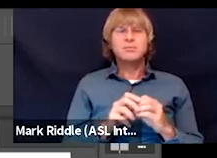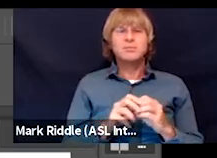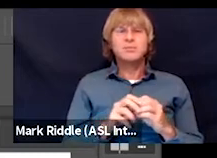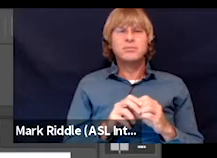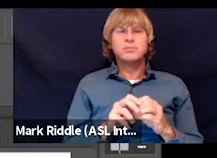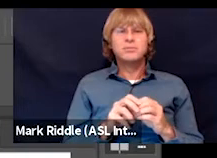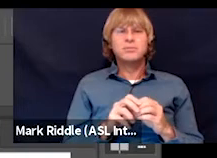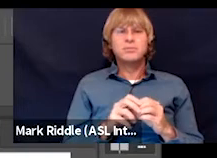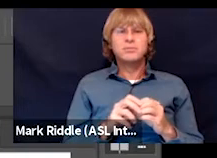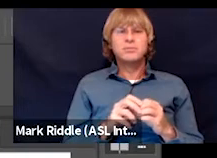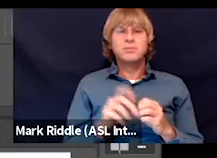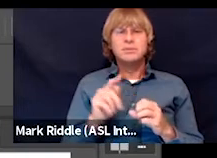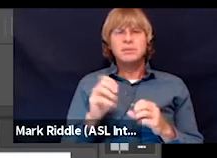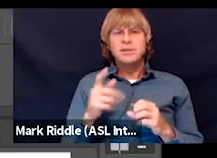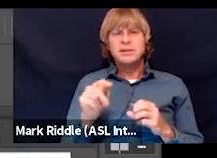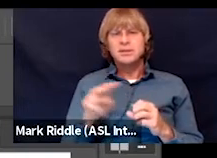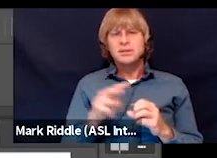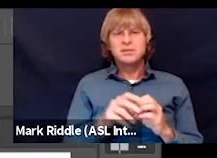text tool.